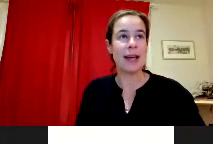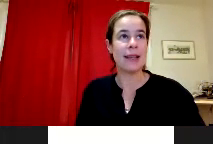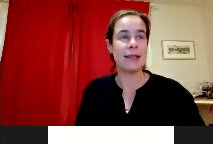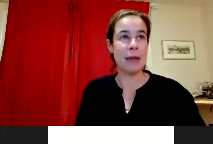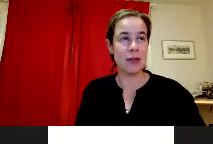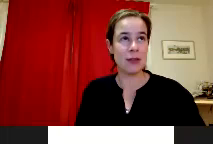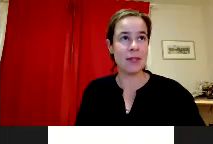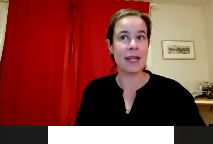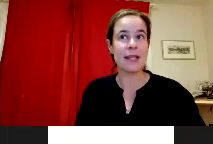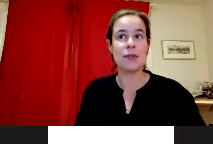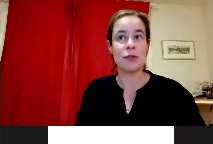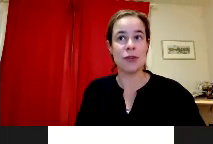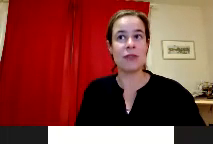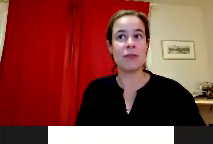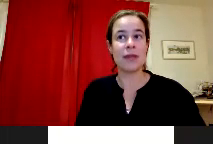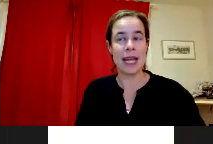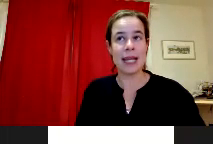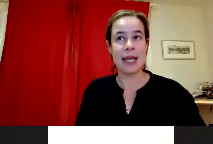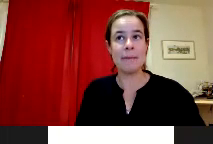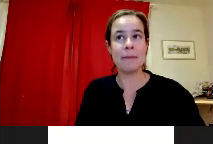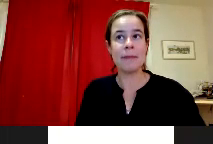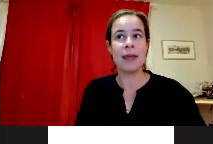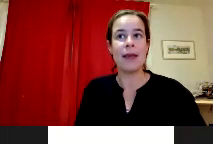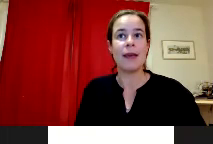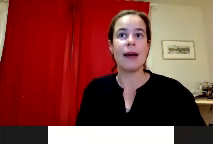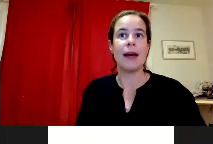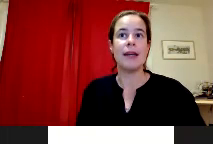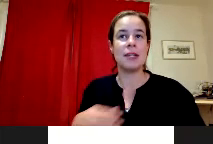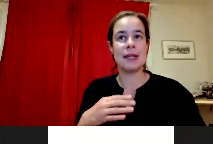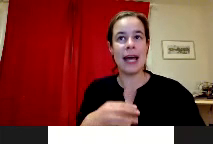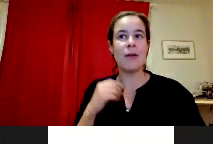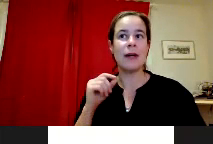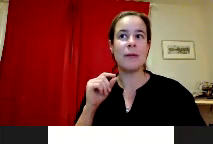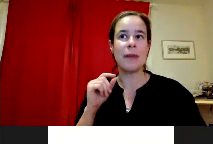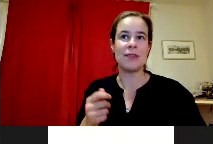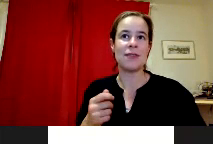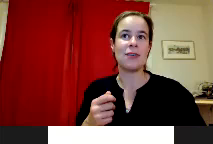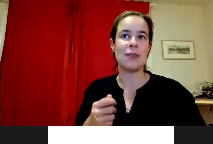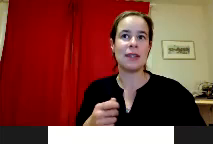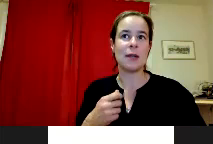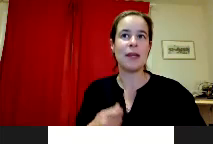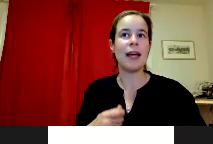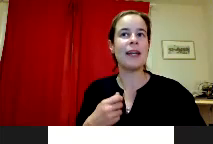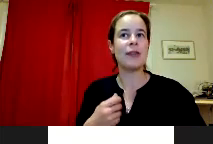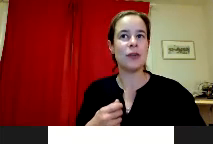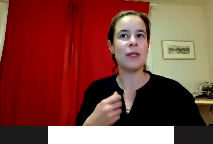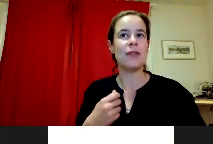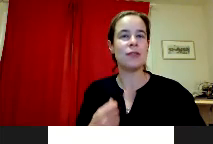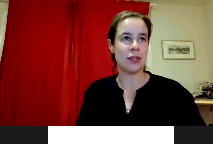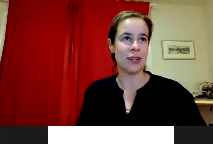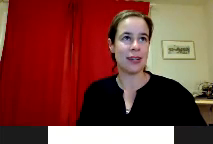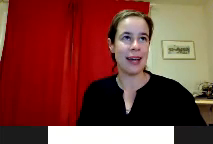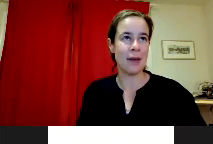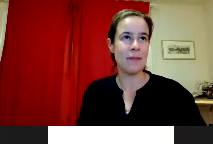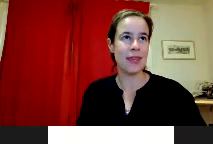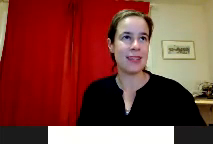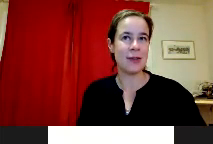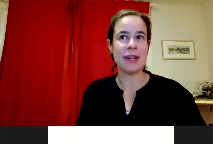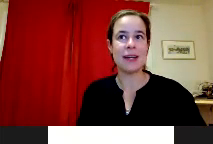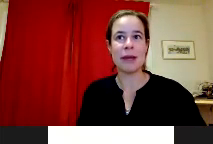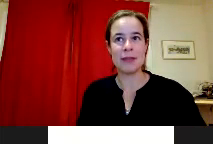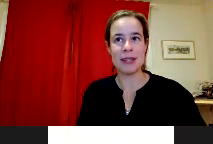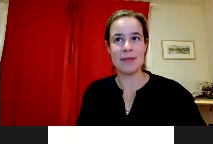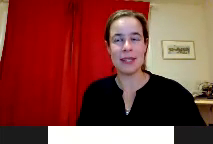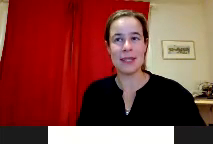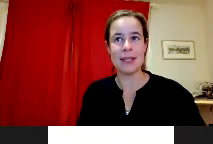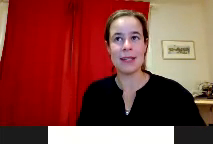also has a Bachelor of Science in Nutrition from Acadia. And she's now a master's student in the Applied Human Nutrition Lab, as I